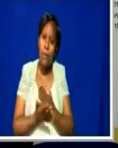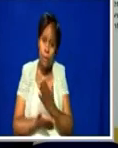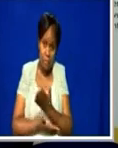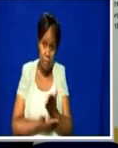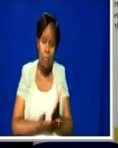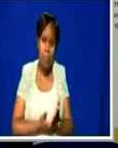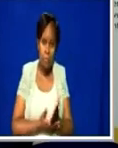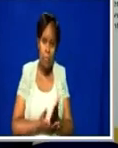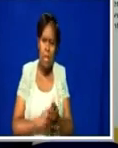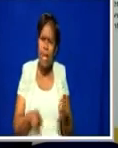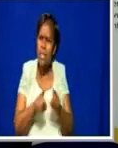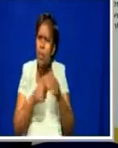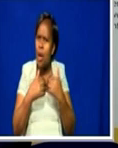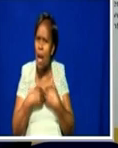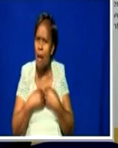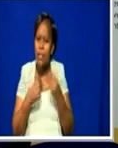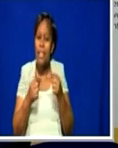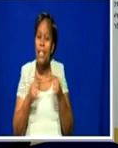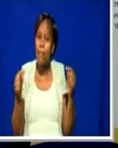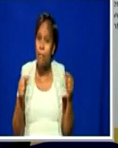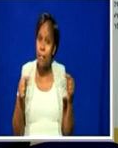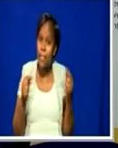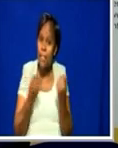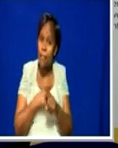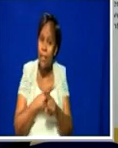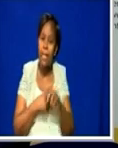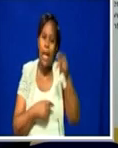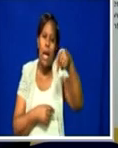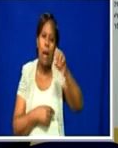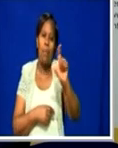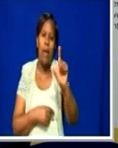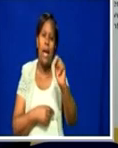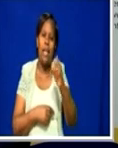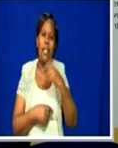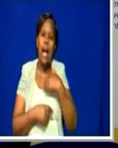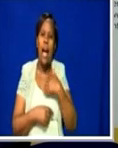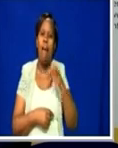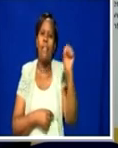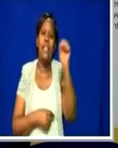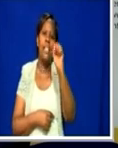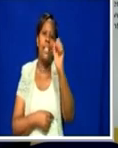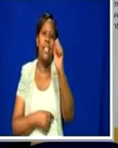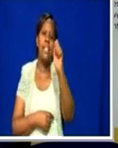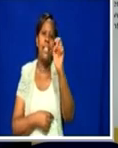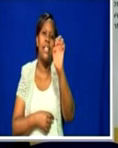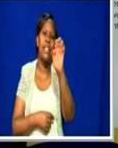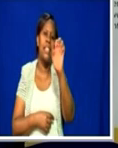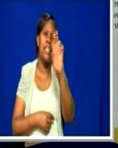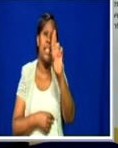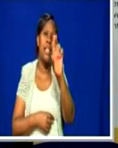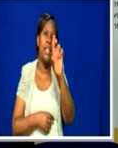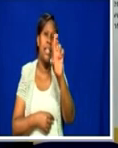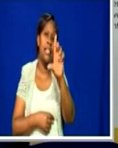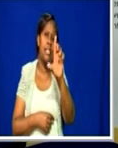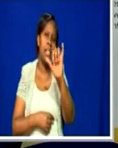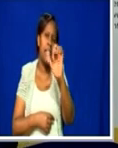now we also have the different planets having satellites. Or satellites. Satellites. Satellites, yes.